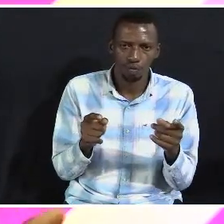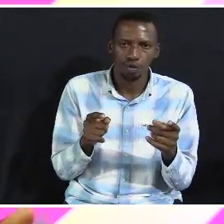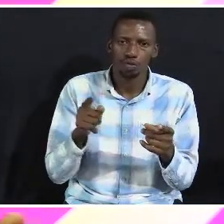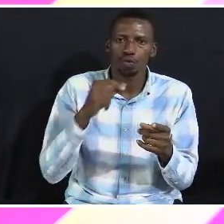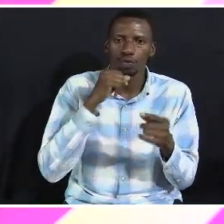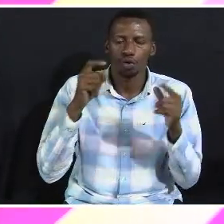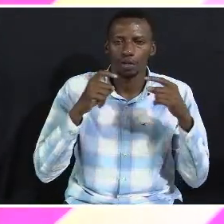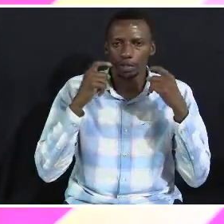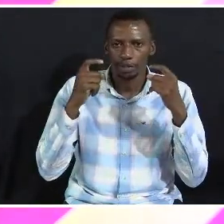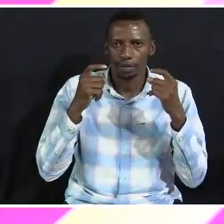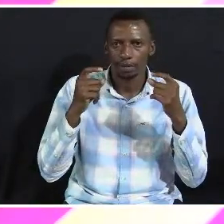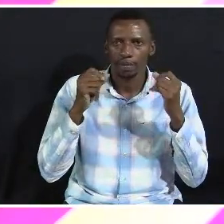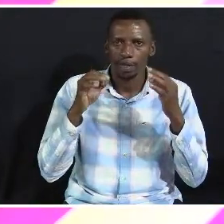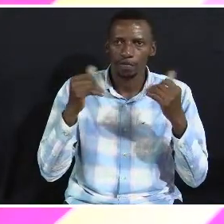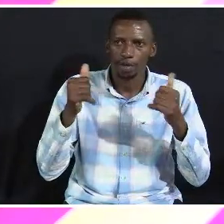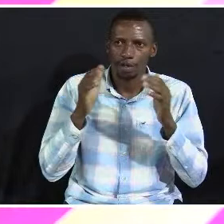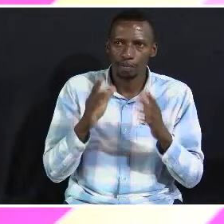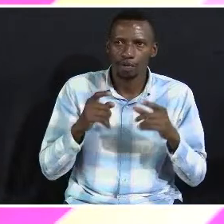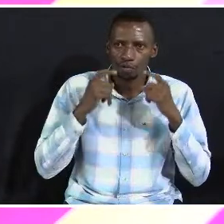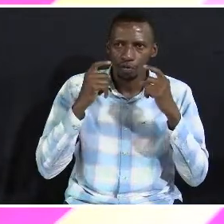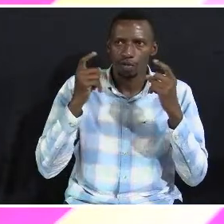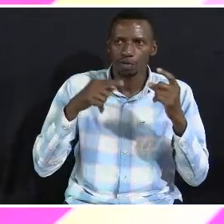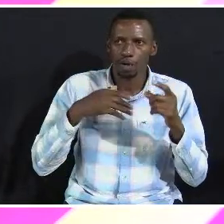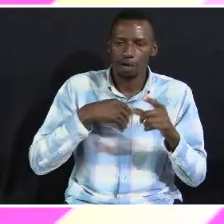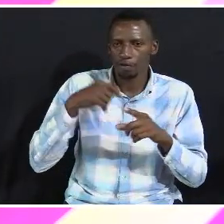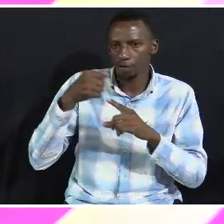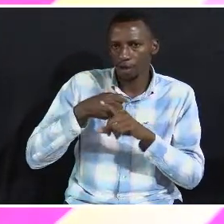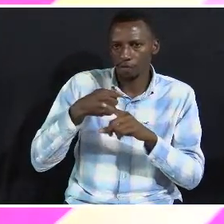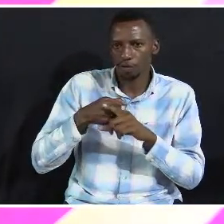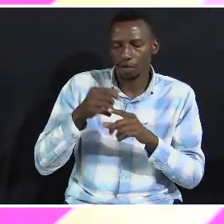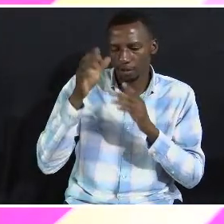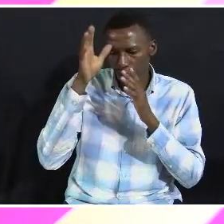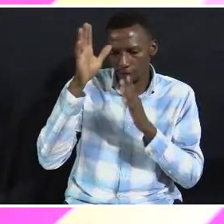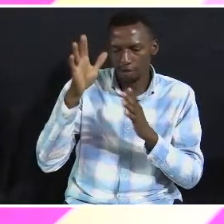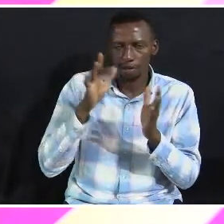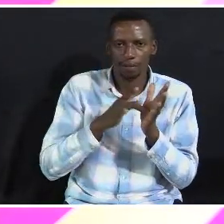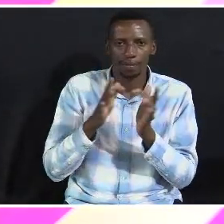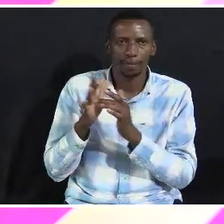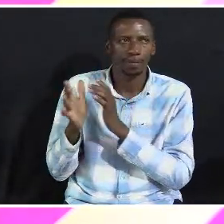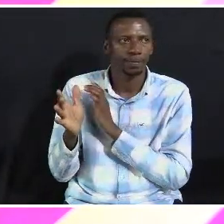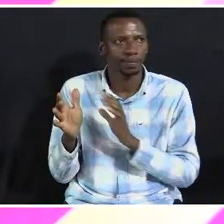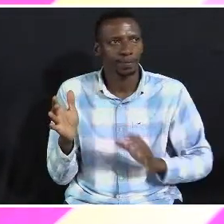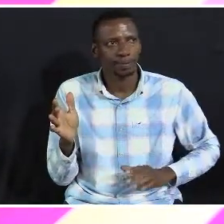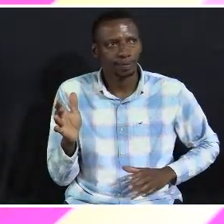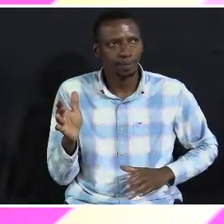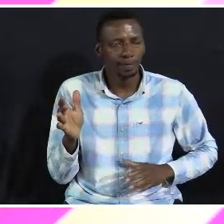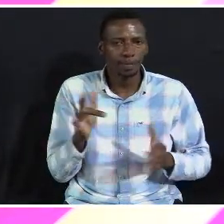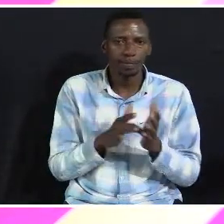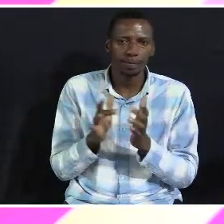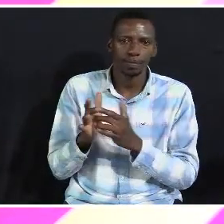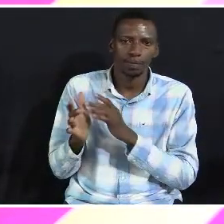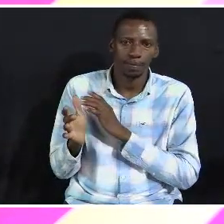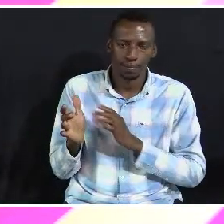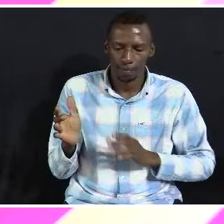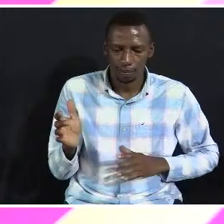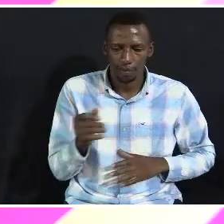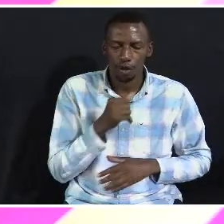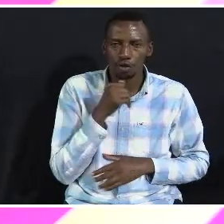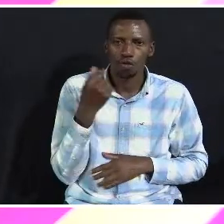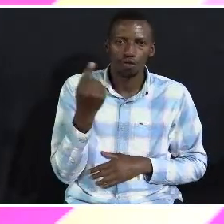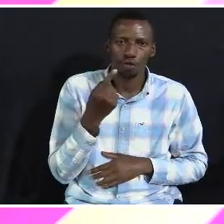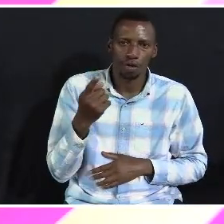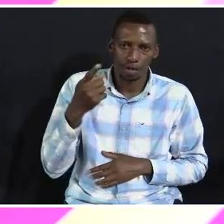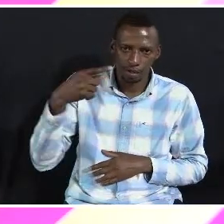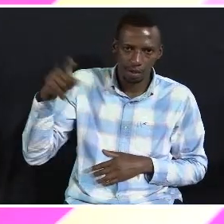anyone sins, we have an advocate with the Father, Jesus Christ. Jesus Christ is not only